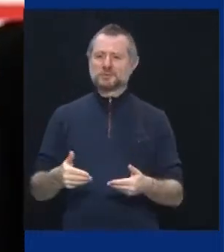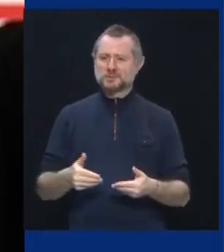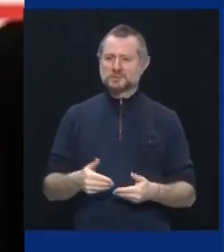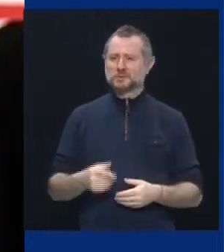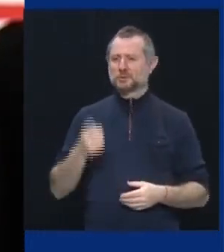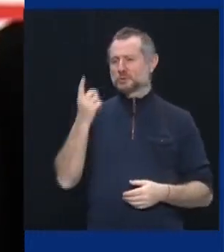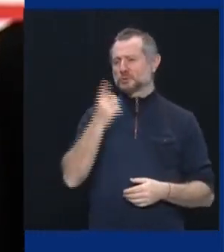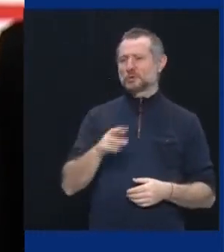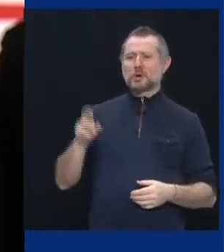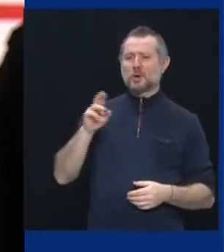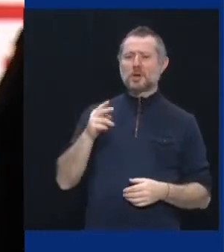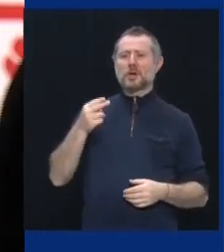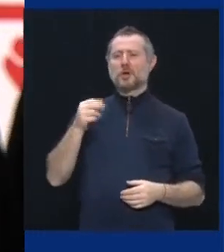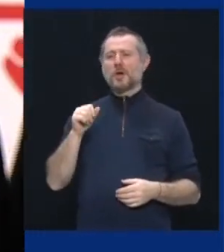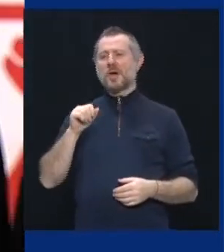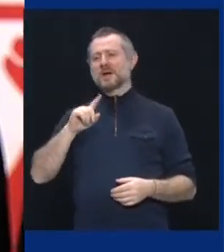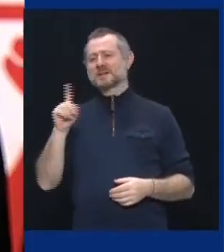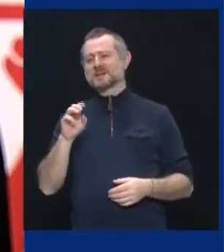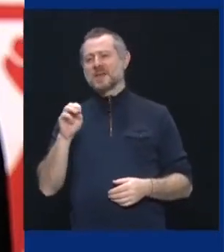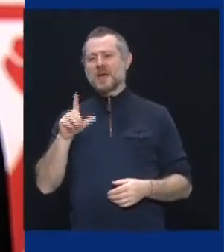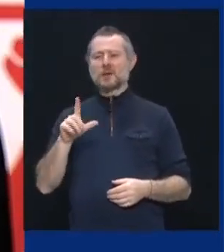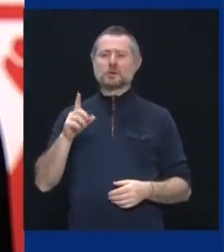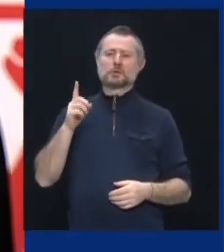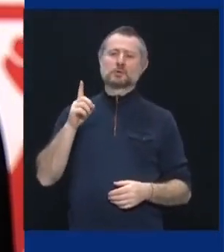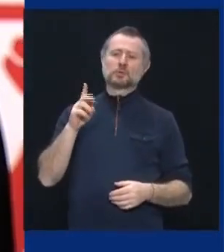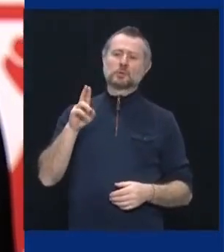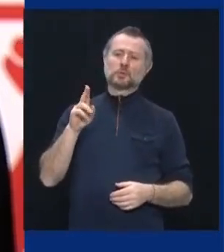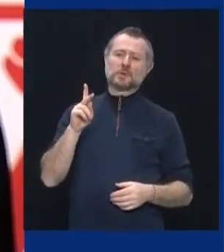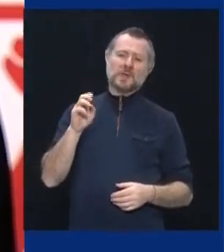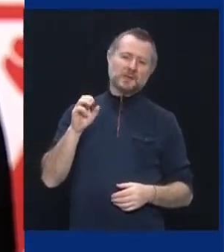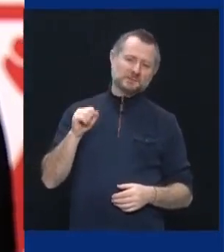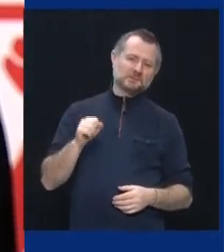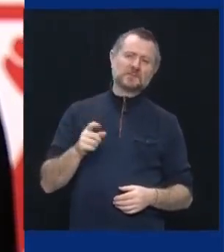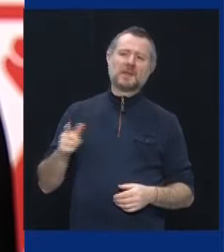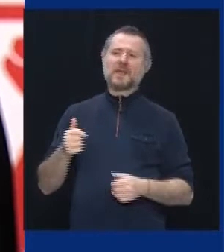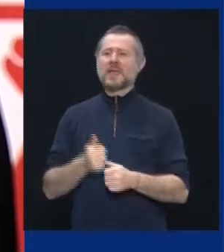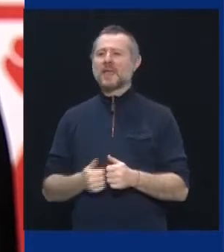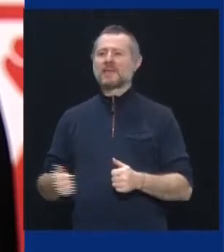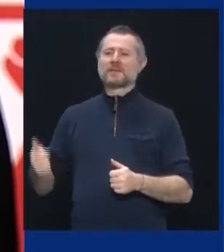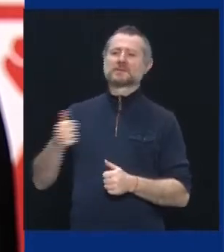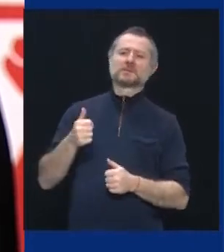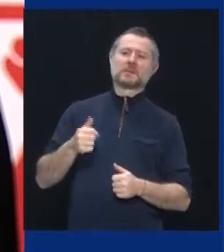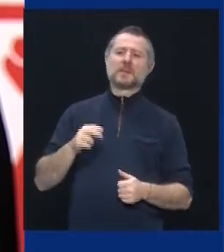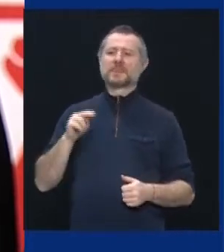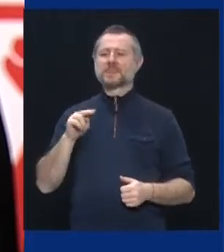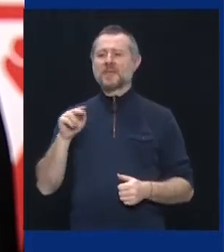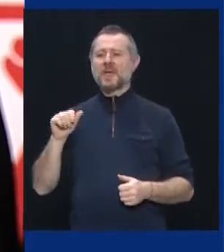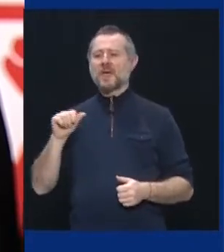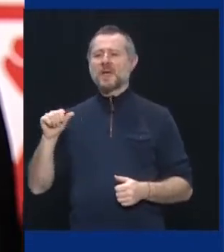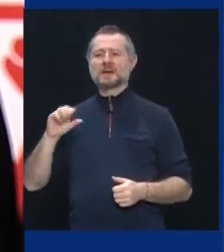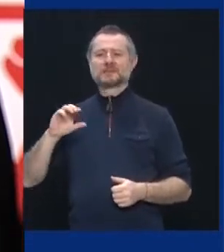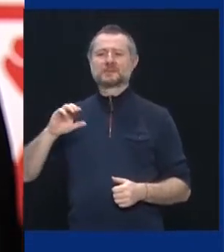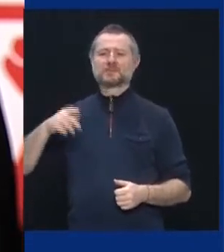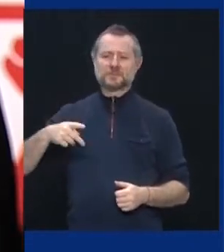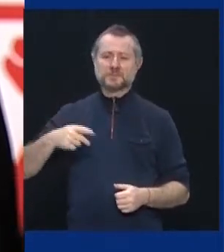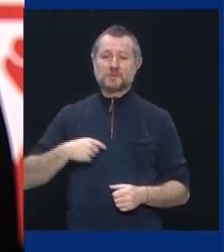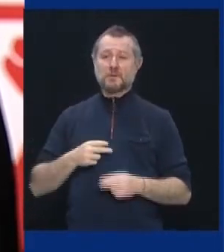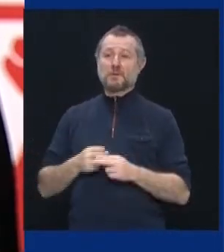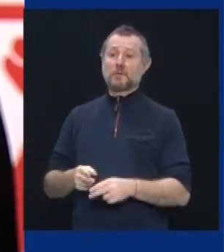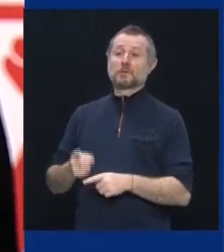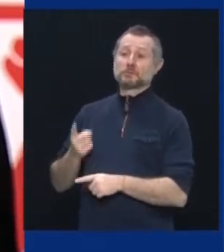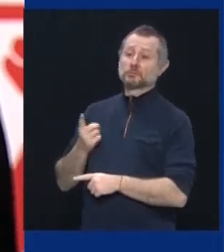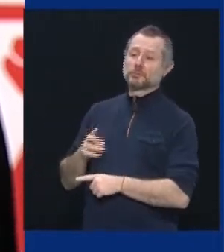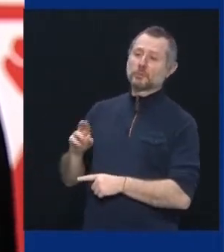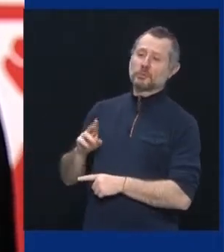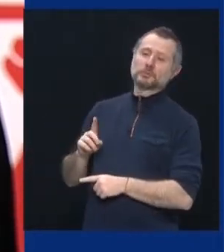Dr. Hazel Dukes, head of the NAACP. I refer to Dr. Dukes as my